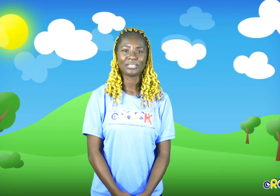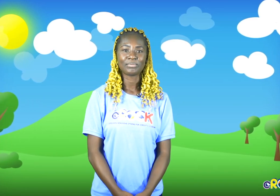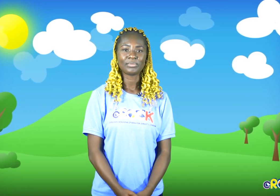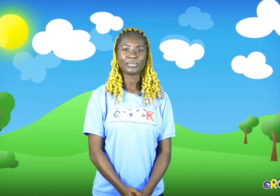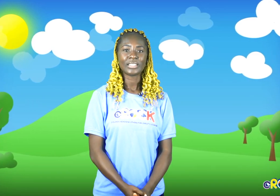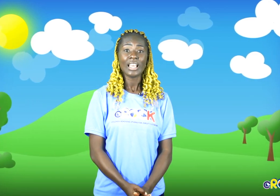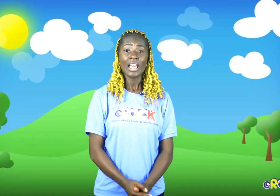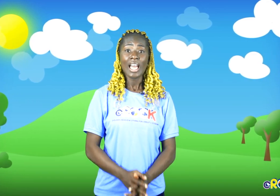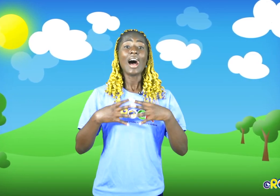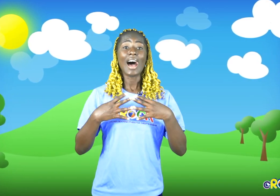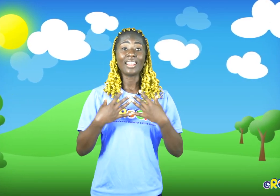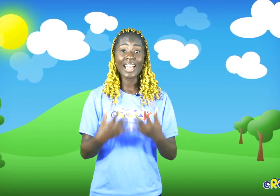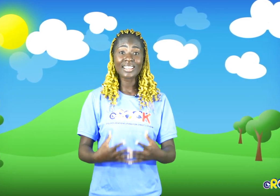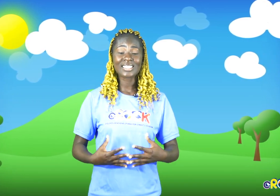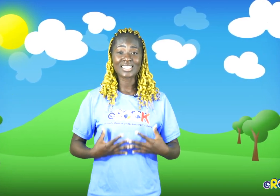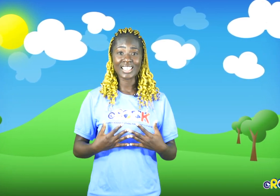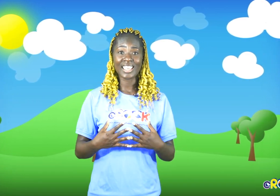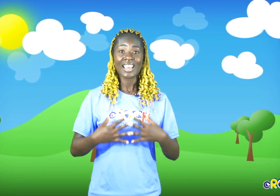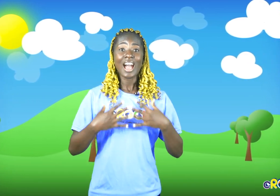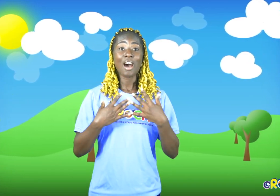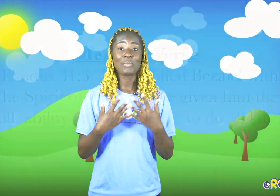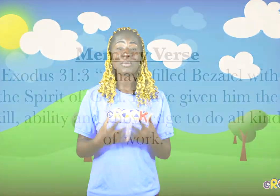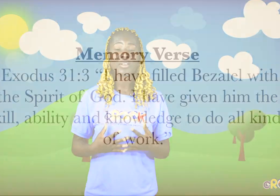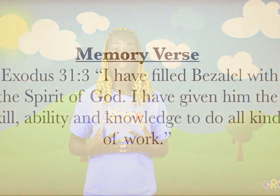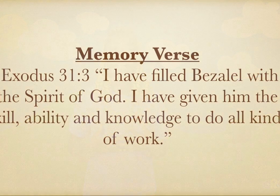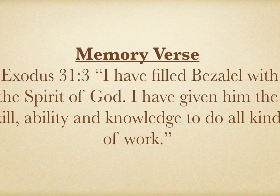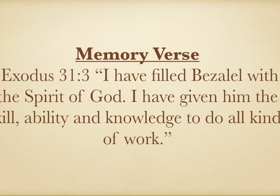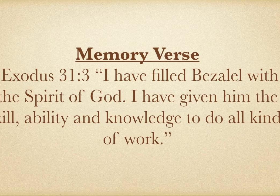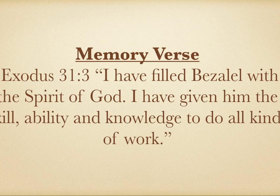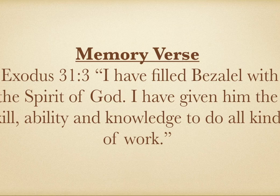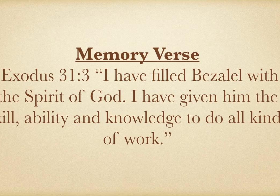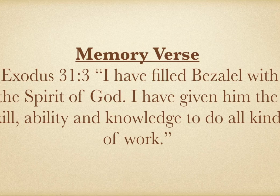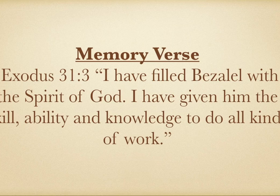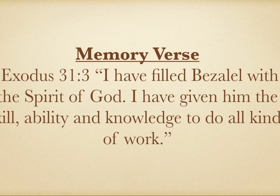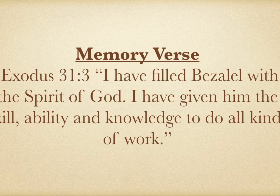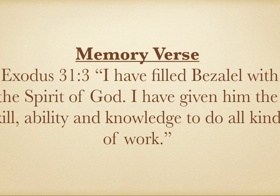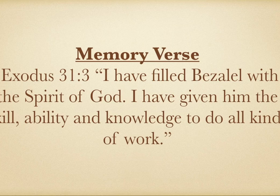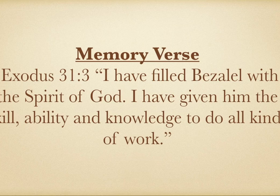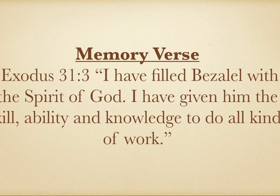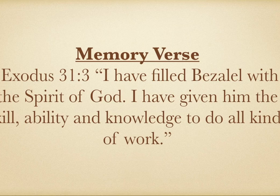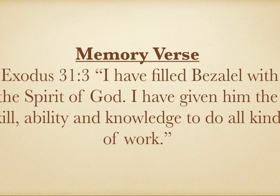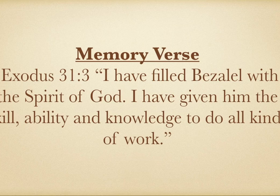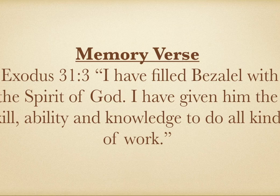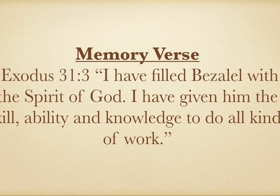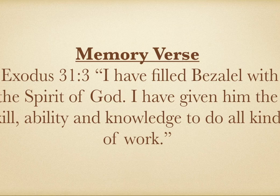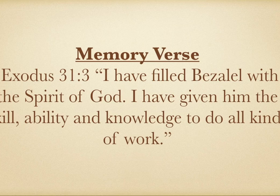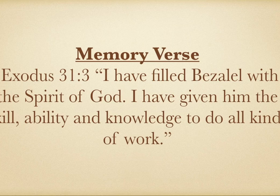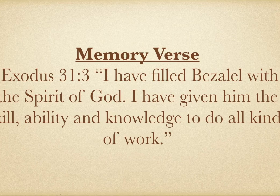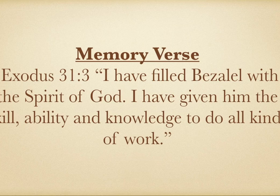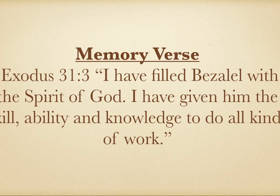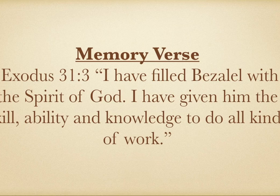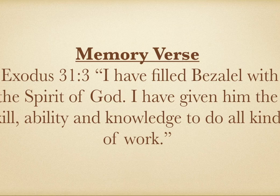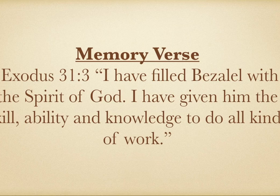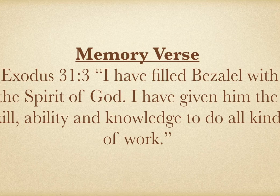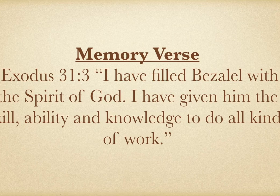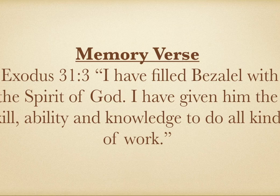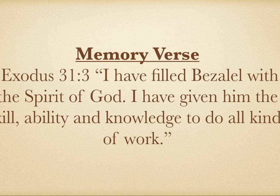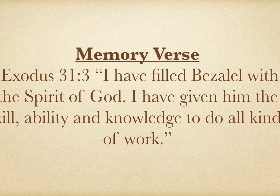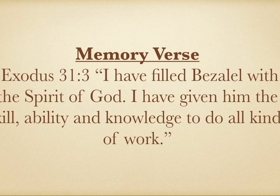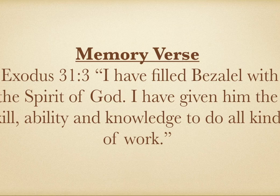God. I'd like us to take a memory verse together. A memory verse is taken